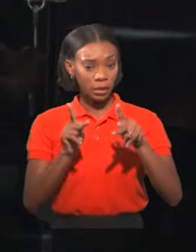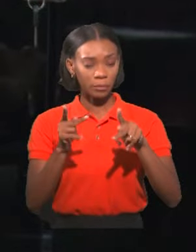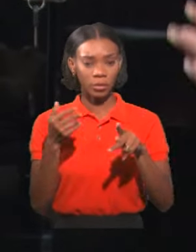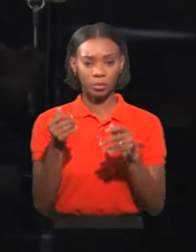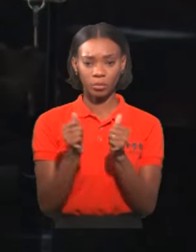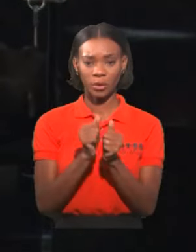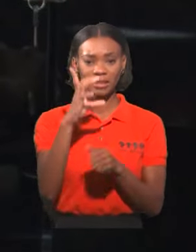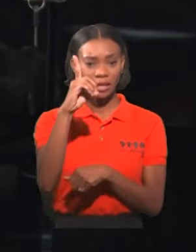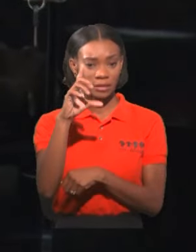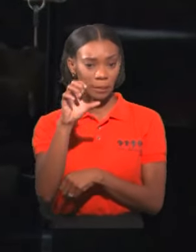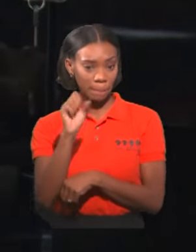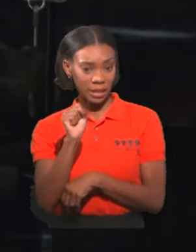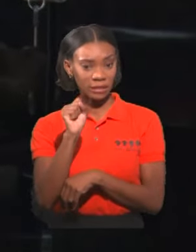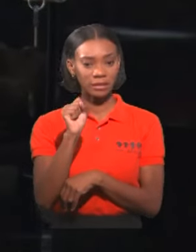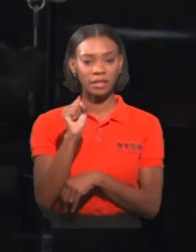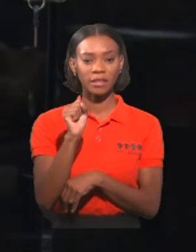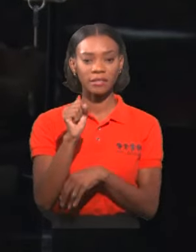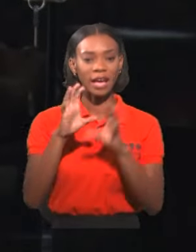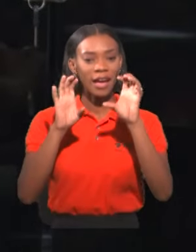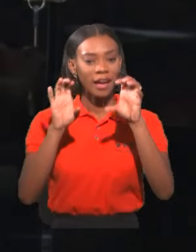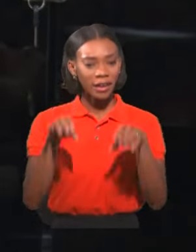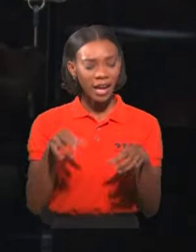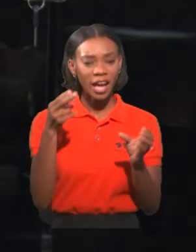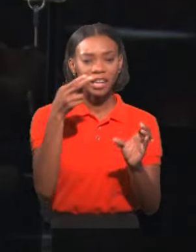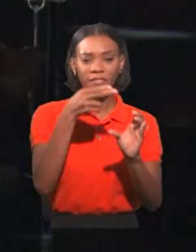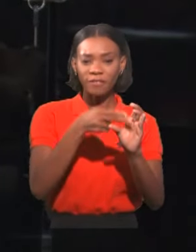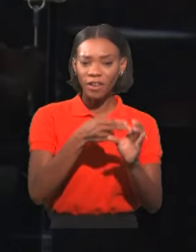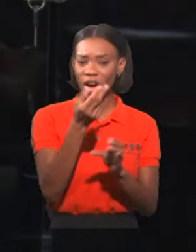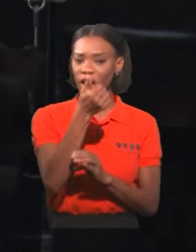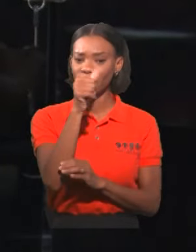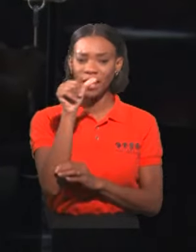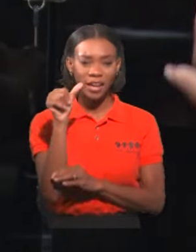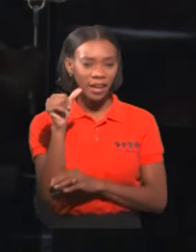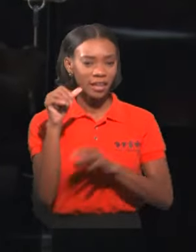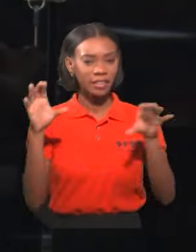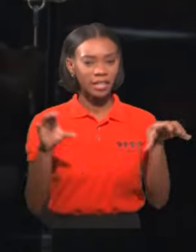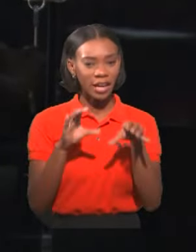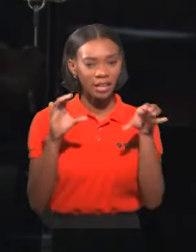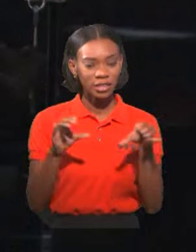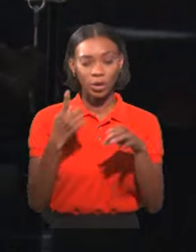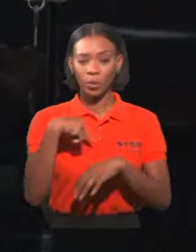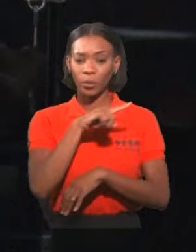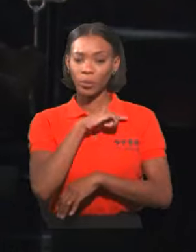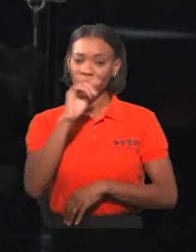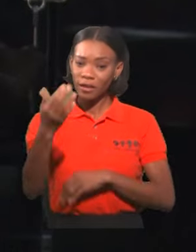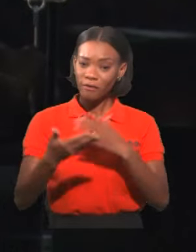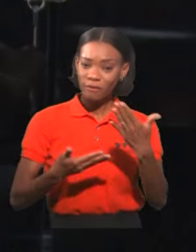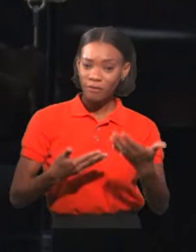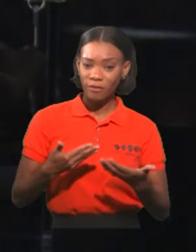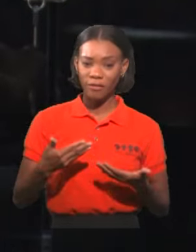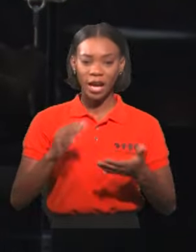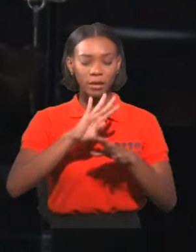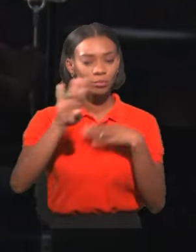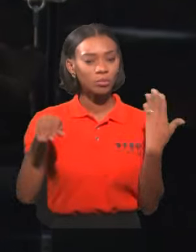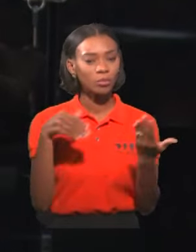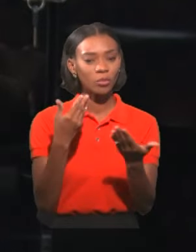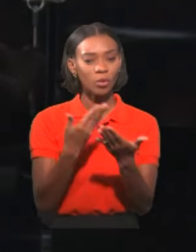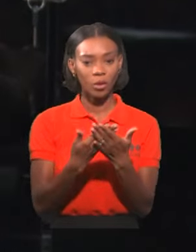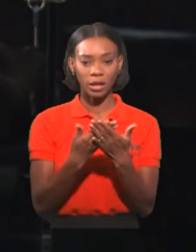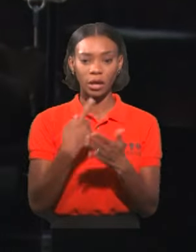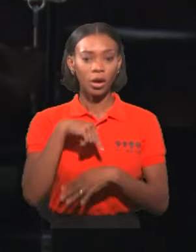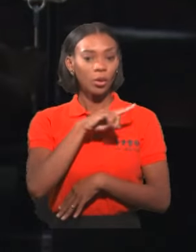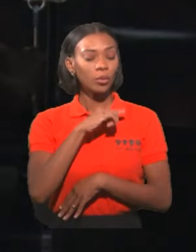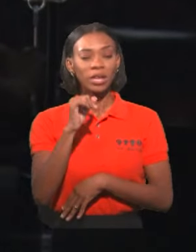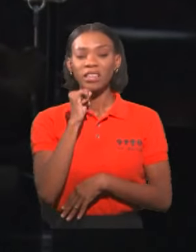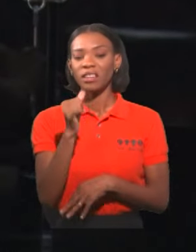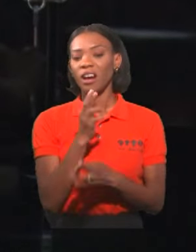to mainstream activities. And sometimes we do our own activities where we invite everyone. We will not rest until